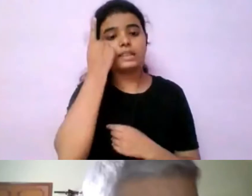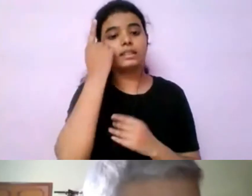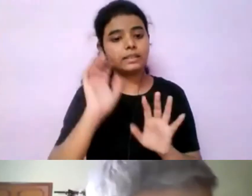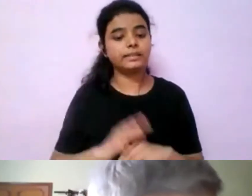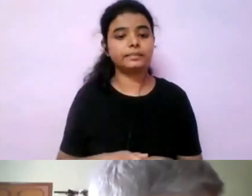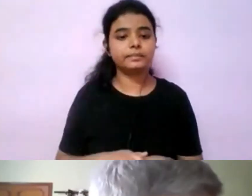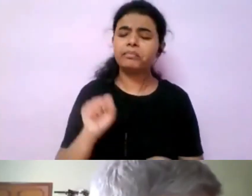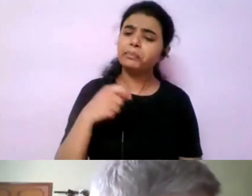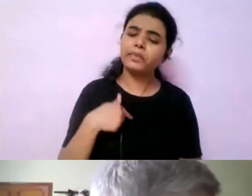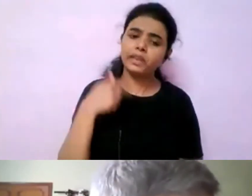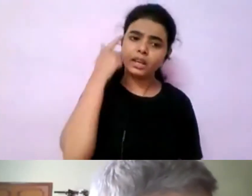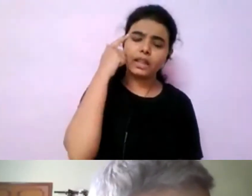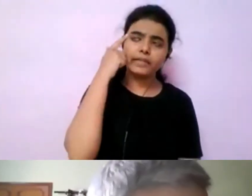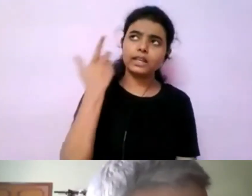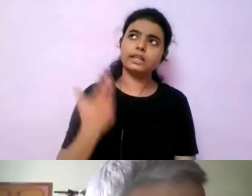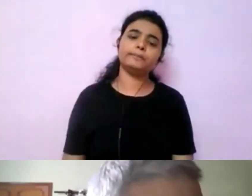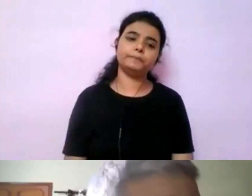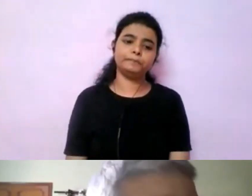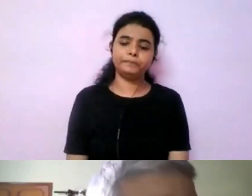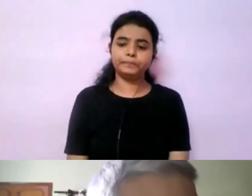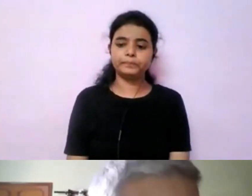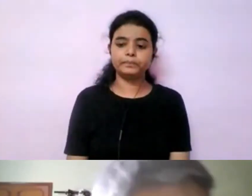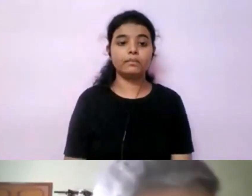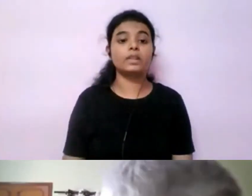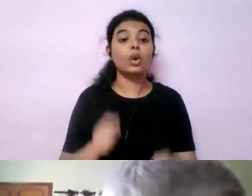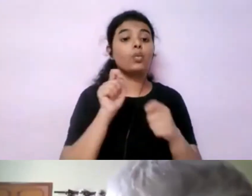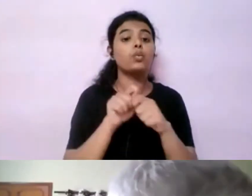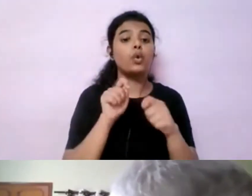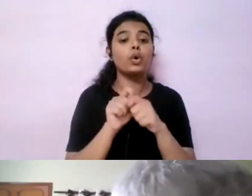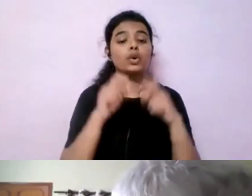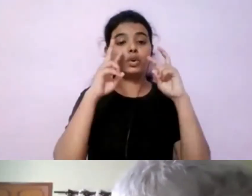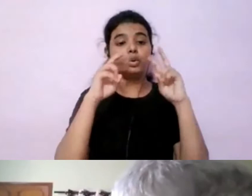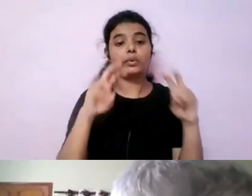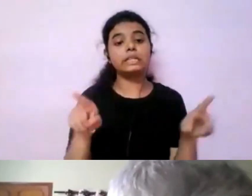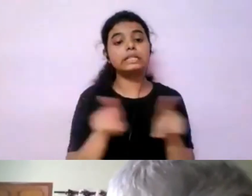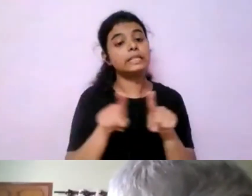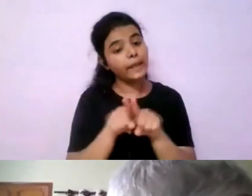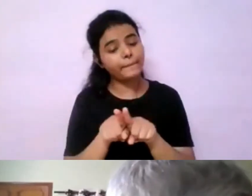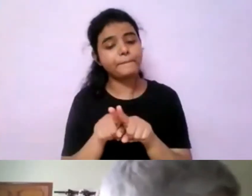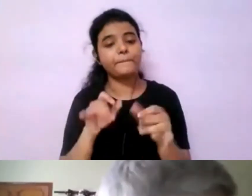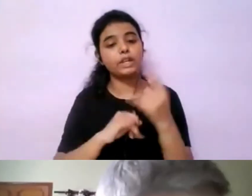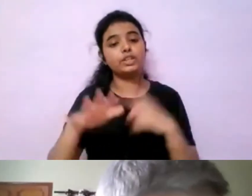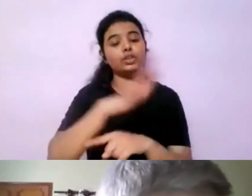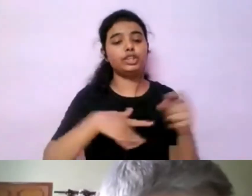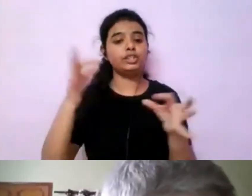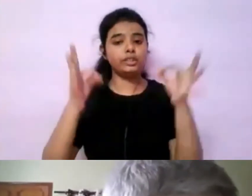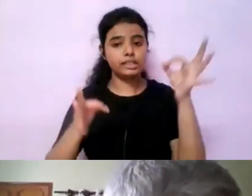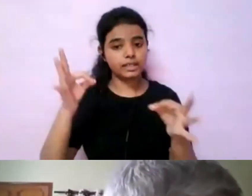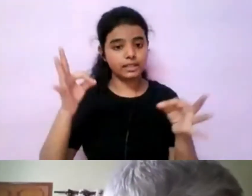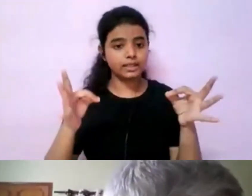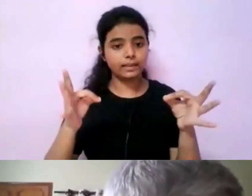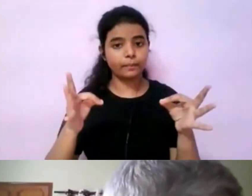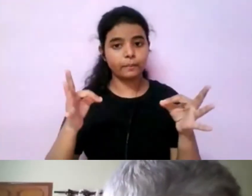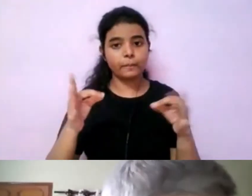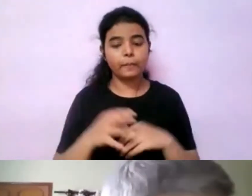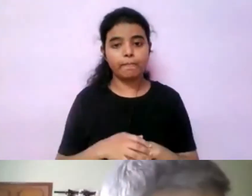I think that for me, work is about, research is about social justice. That's my drive is